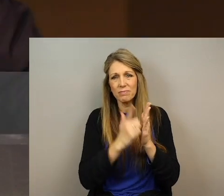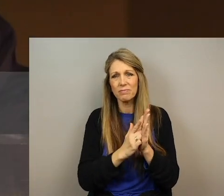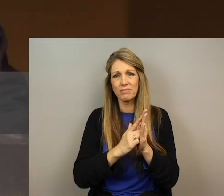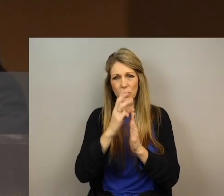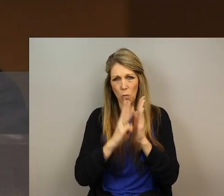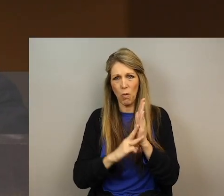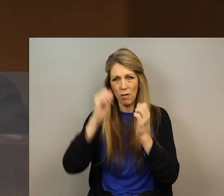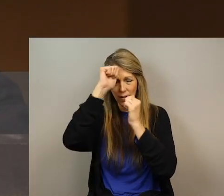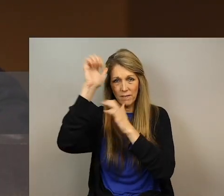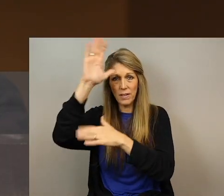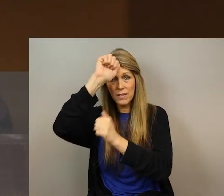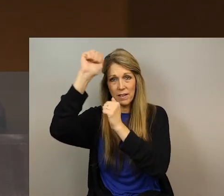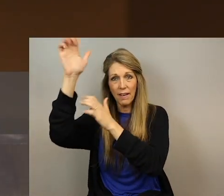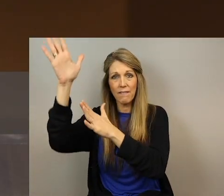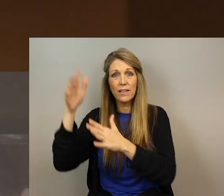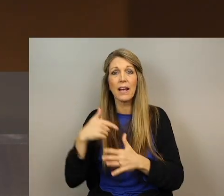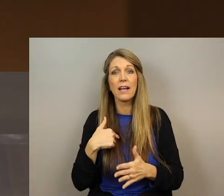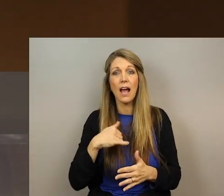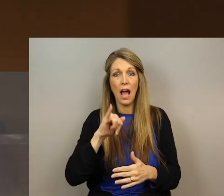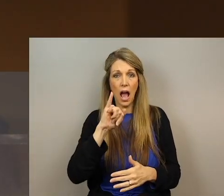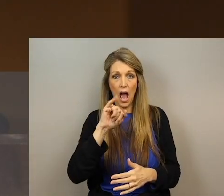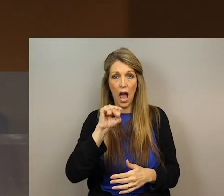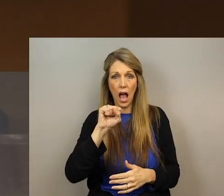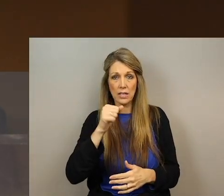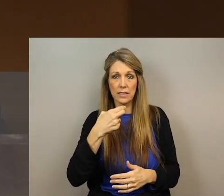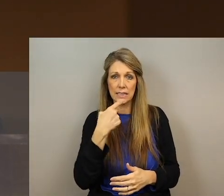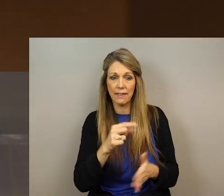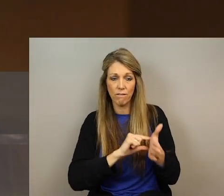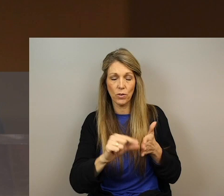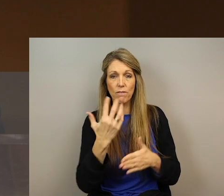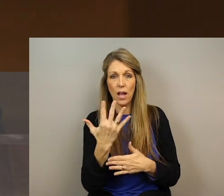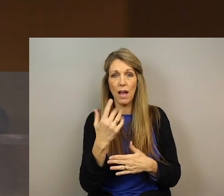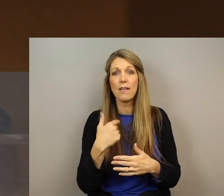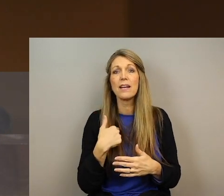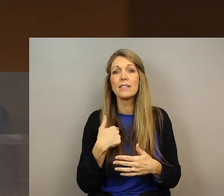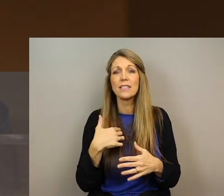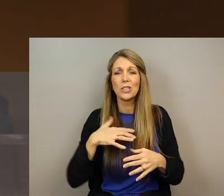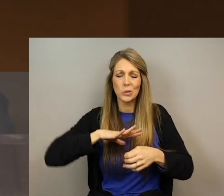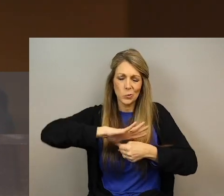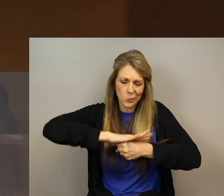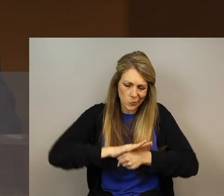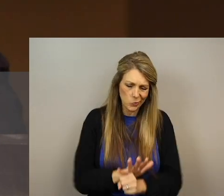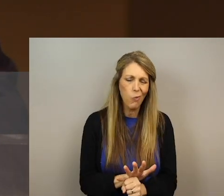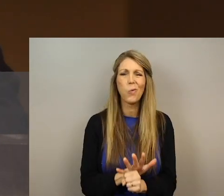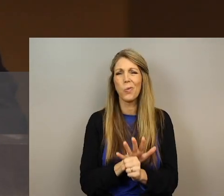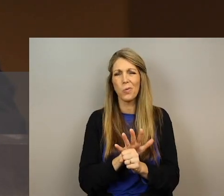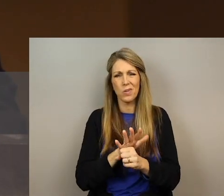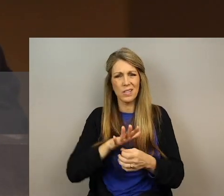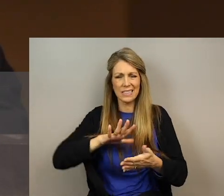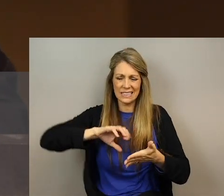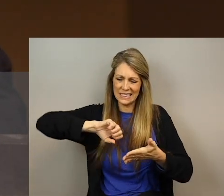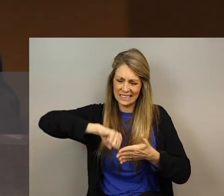will of his Father in heaven. And then Isaiah says this in verse 5. He was crushed for our